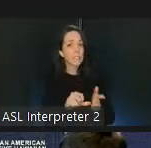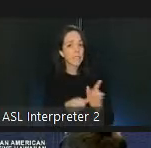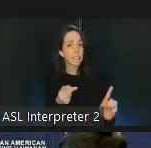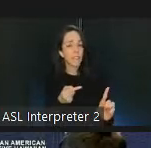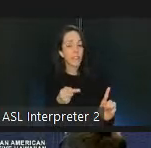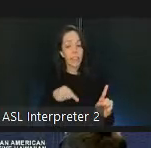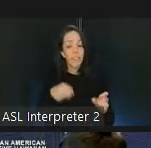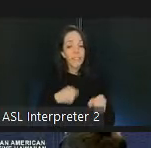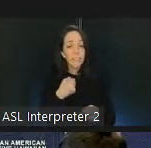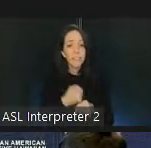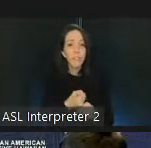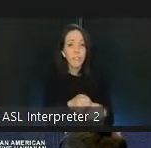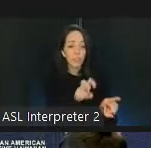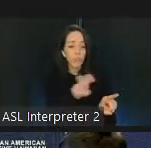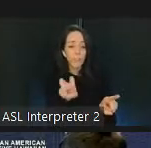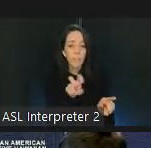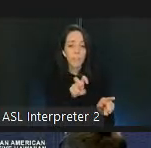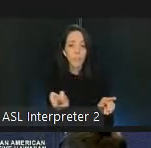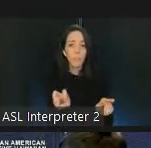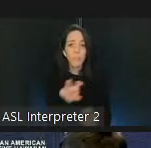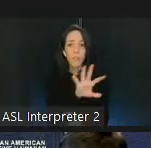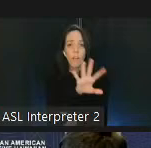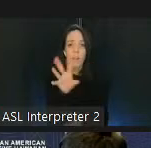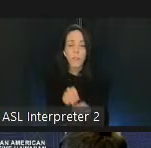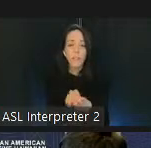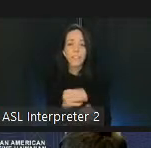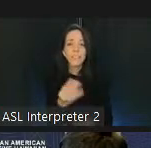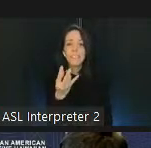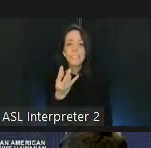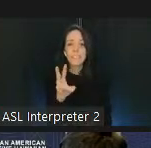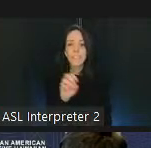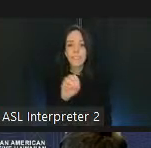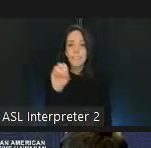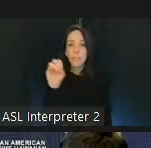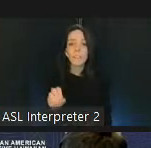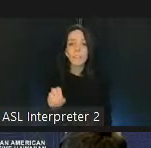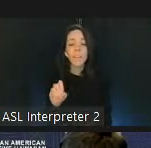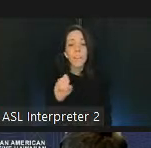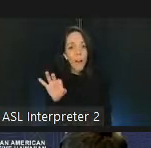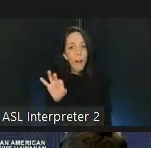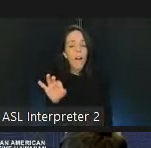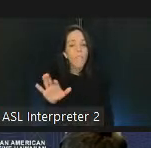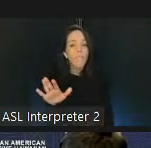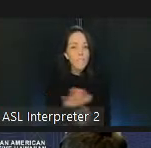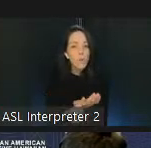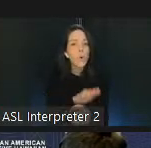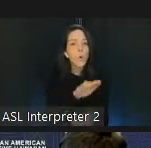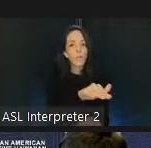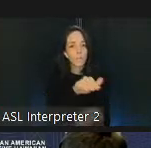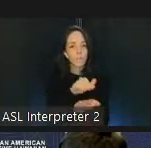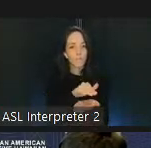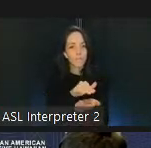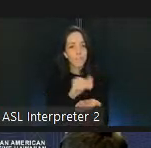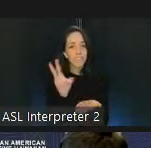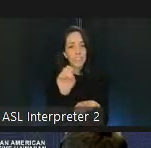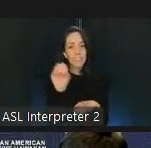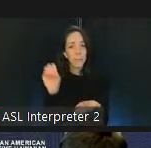these transfers amount to a total of 17% of the total general fund expenditures.